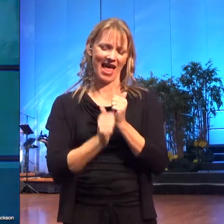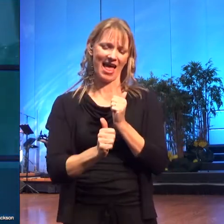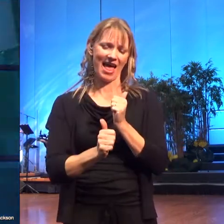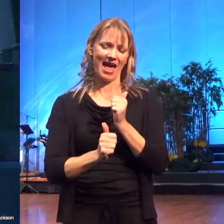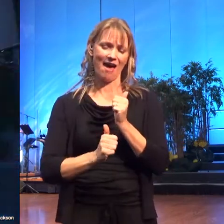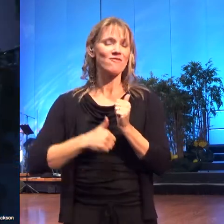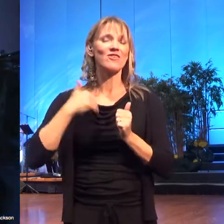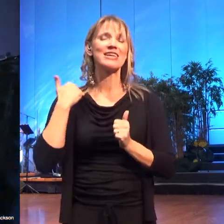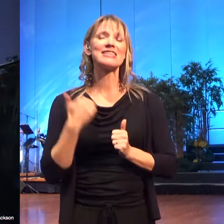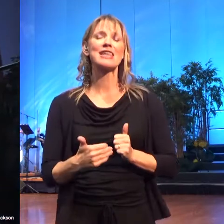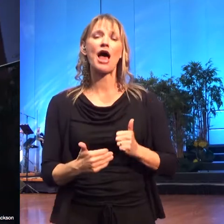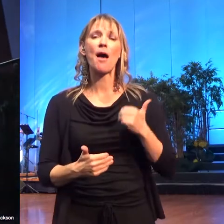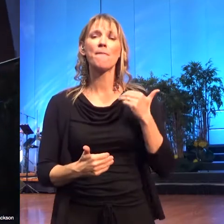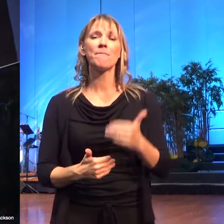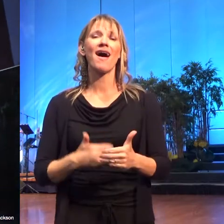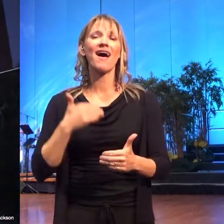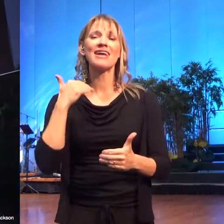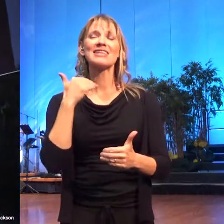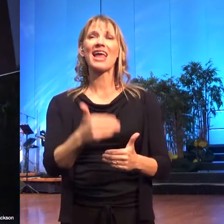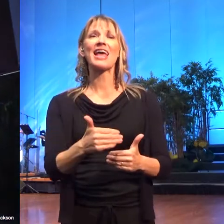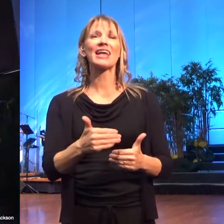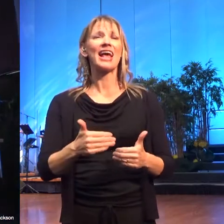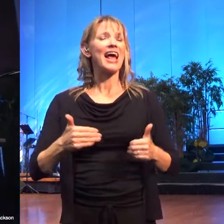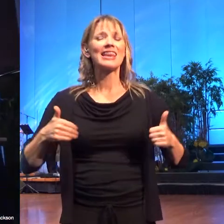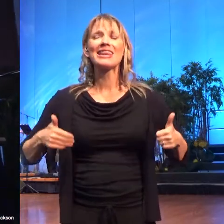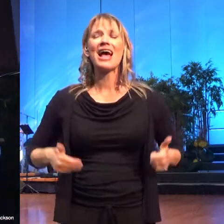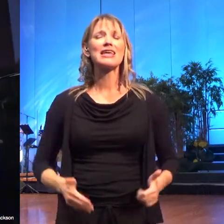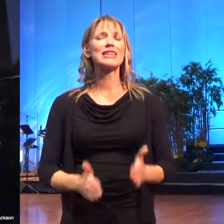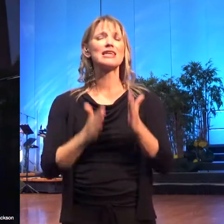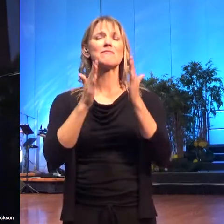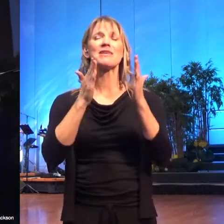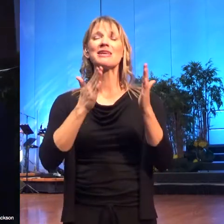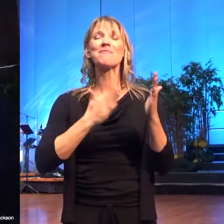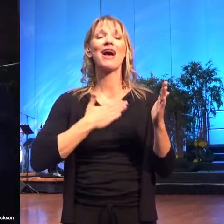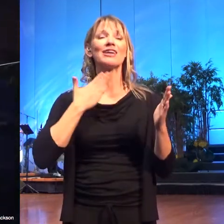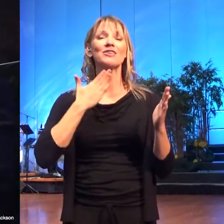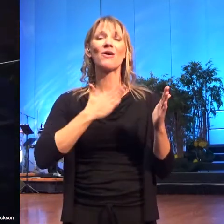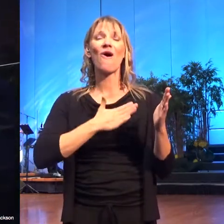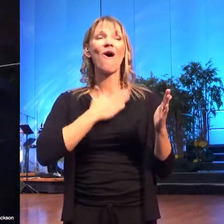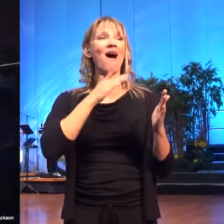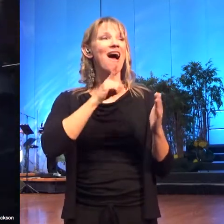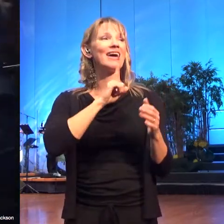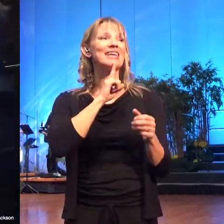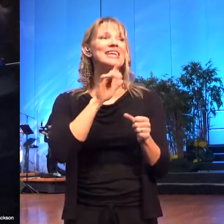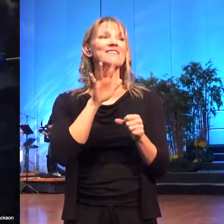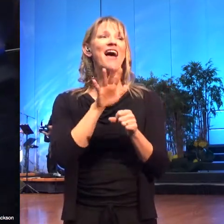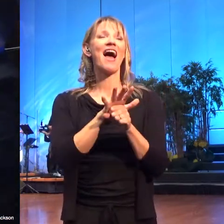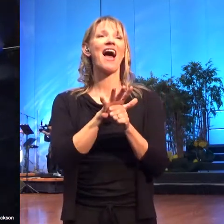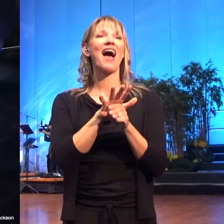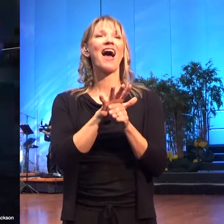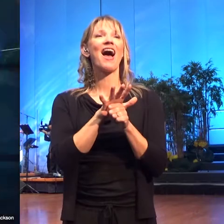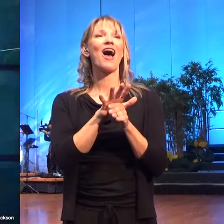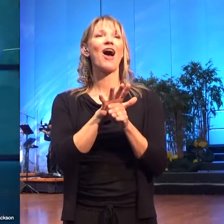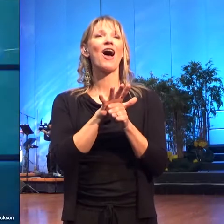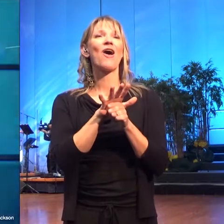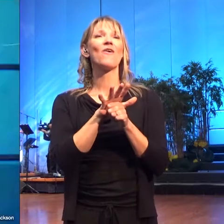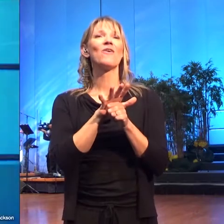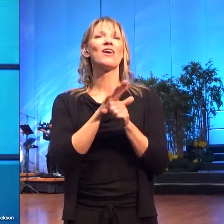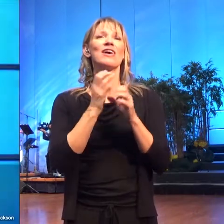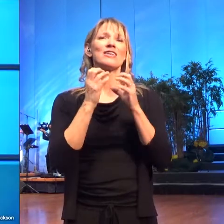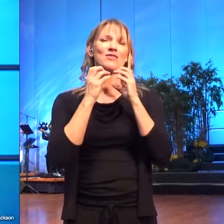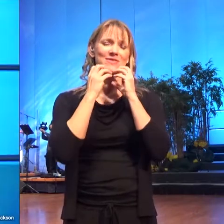With every step I take, let this be my joyous